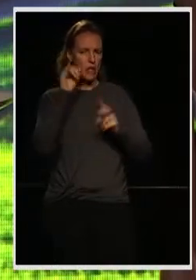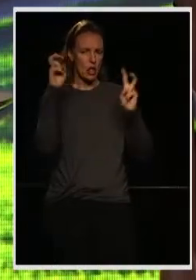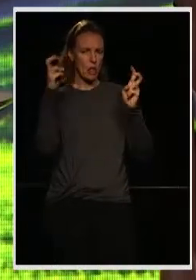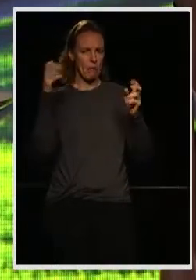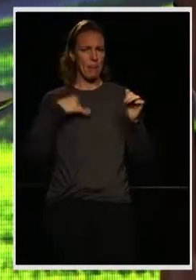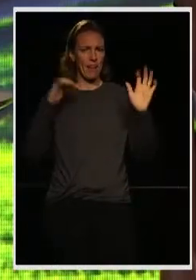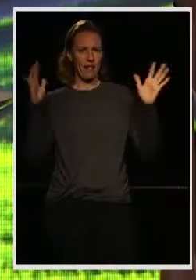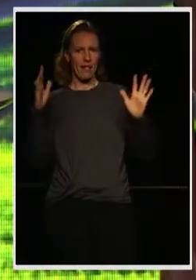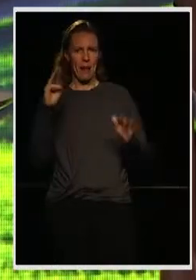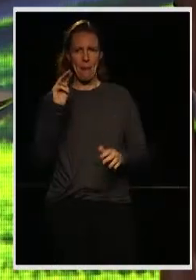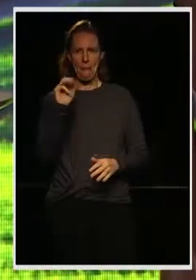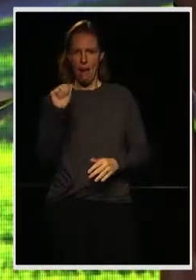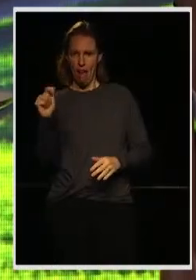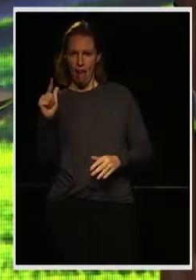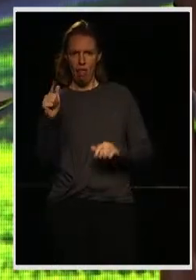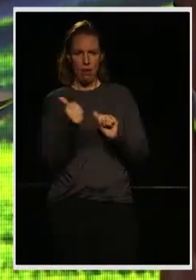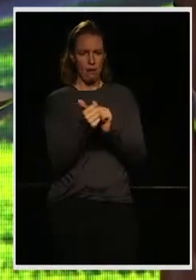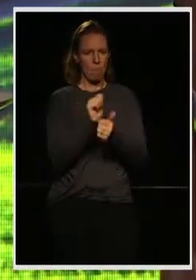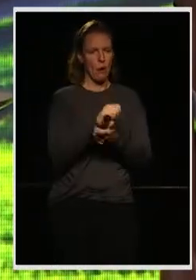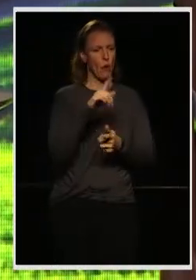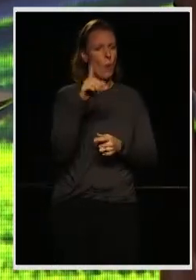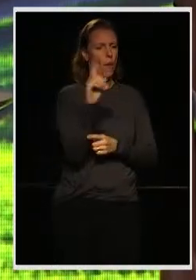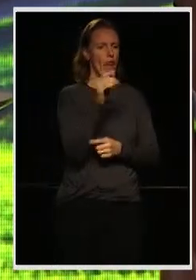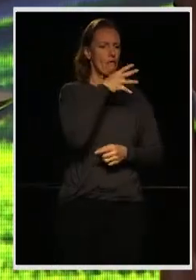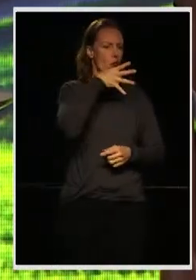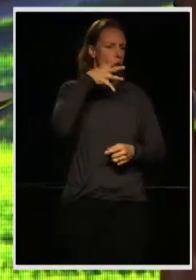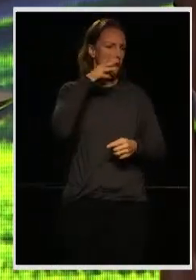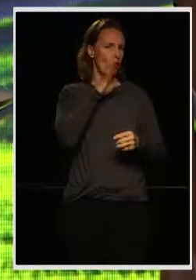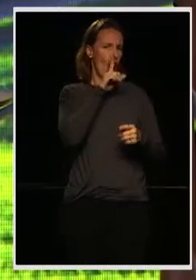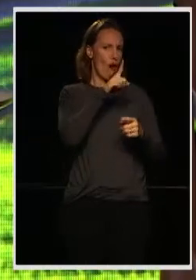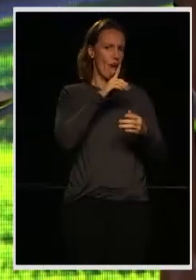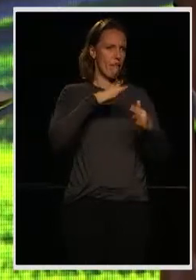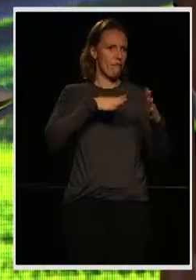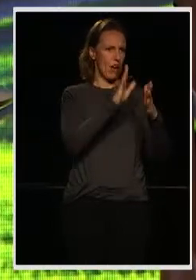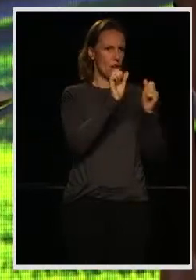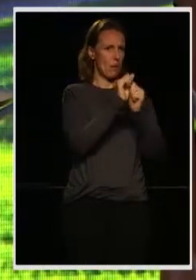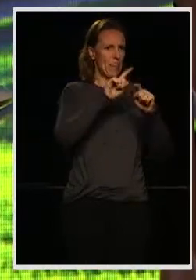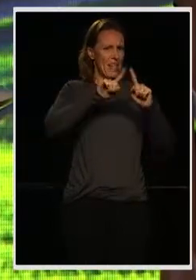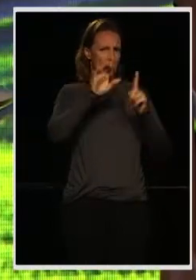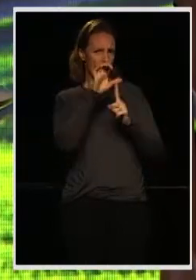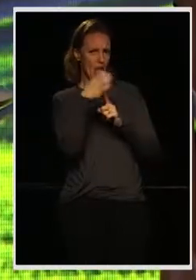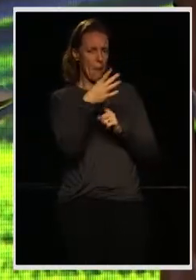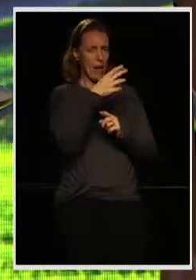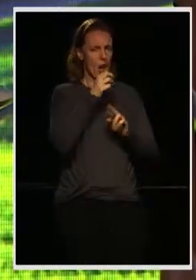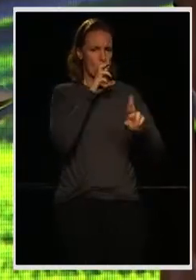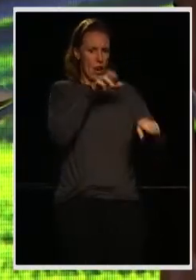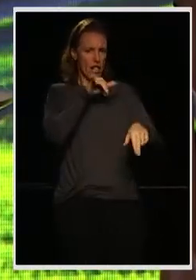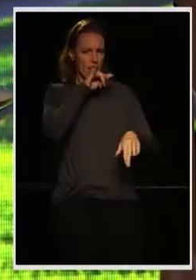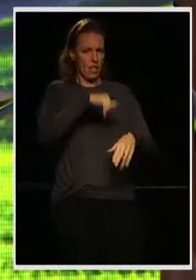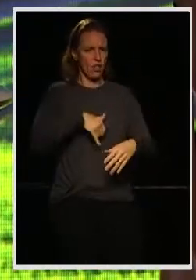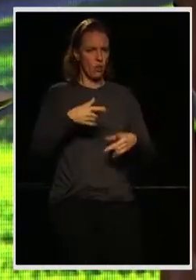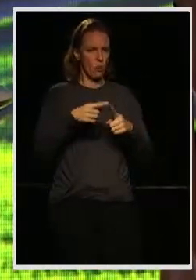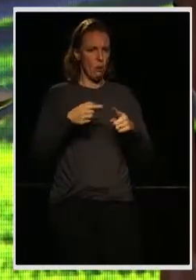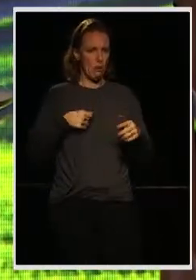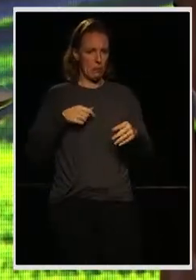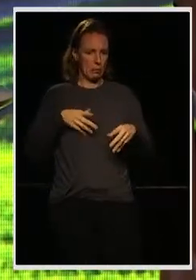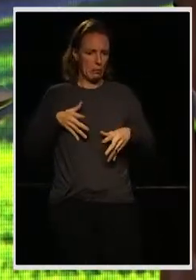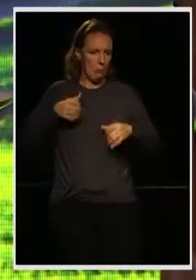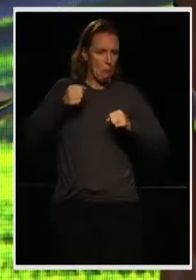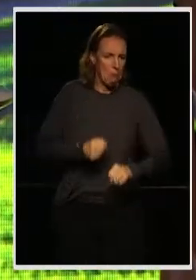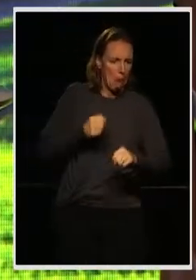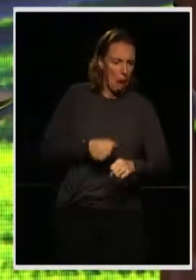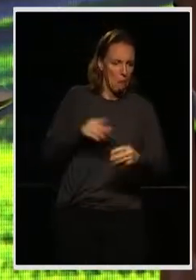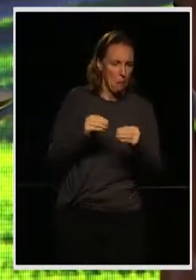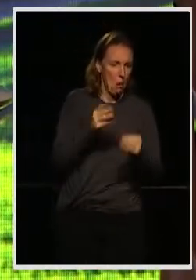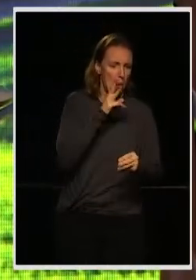of maladaptation, which is where farmers are faced with a different climate and the reaction is to pump more water,